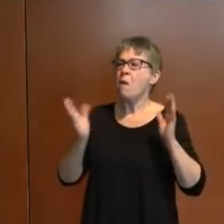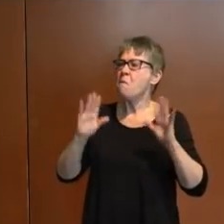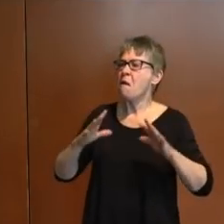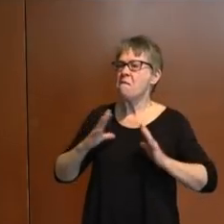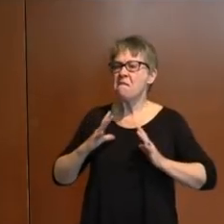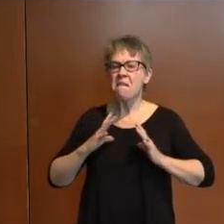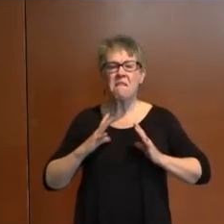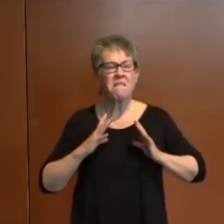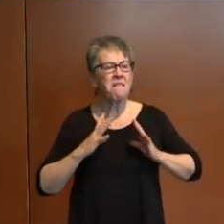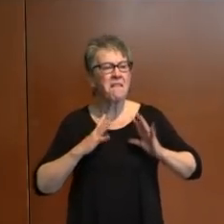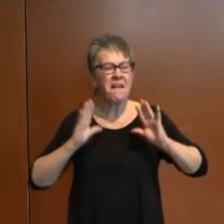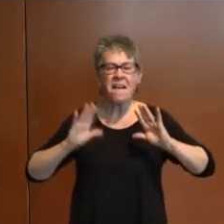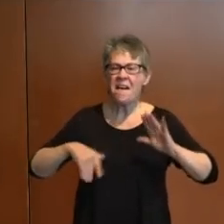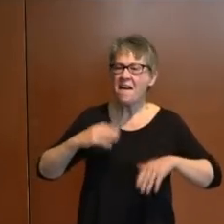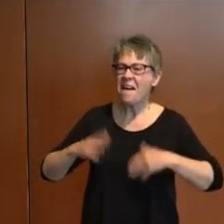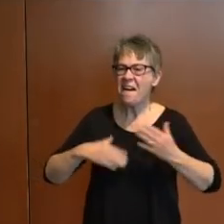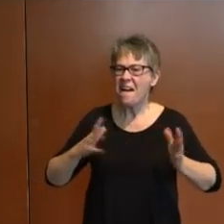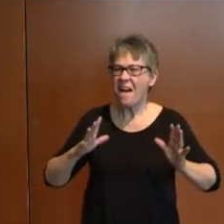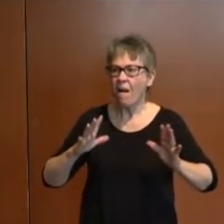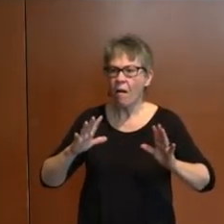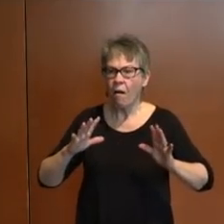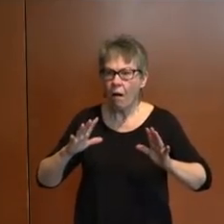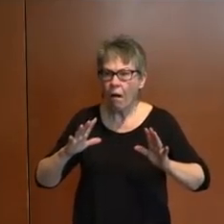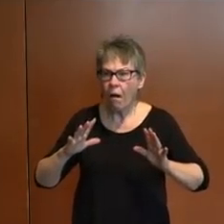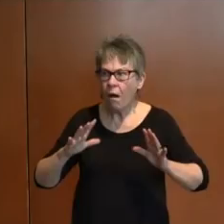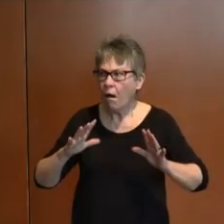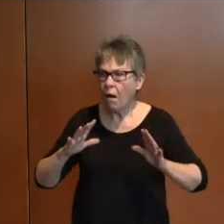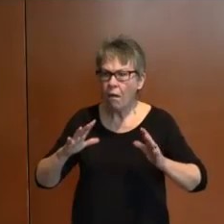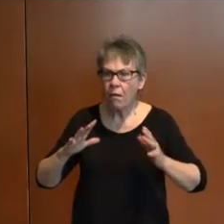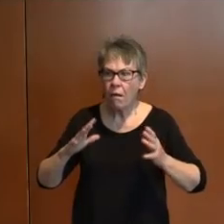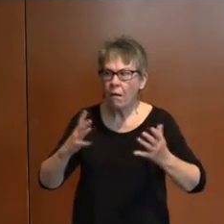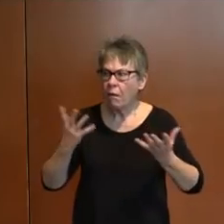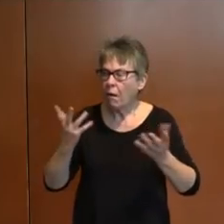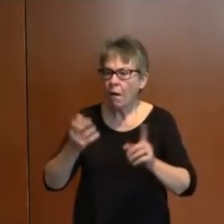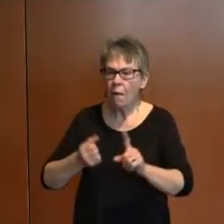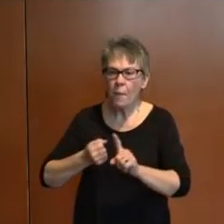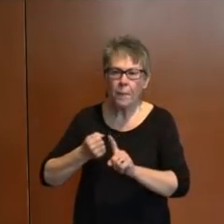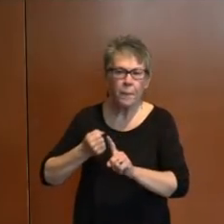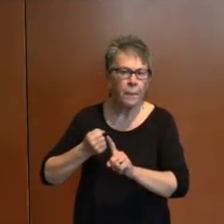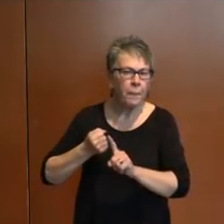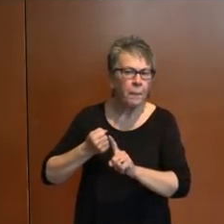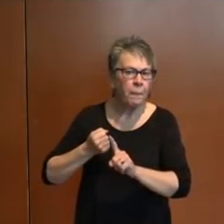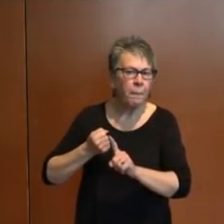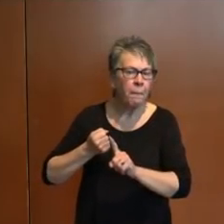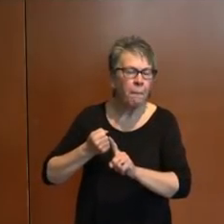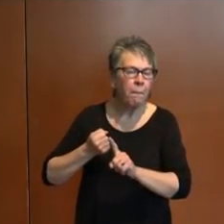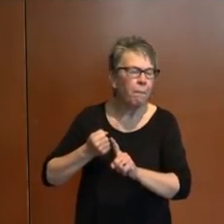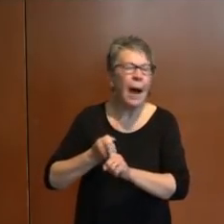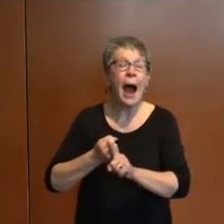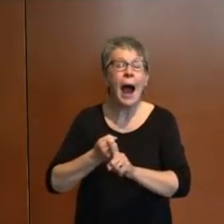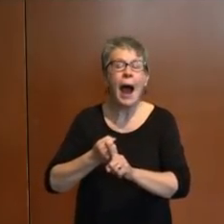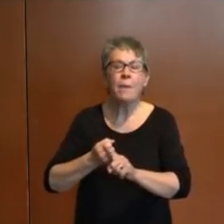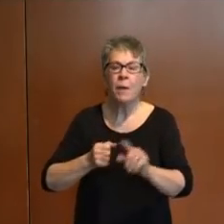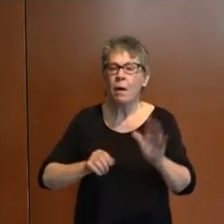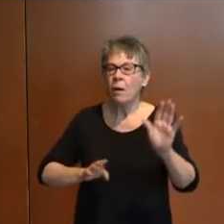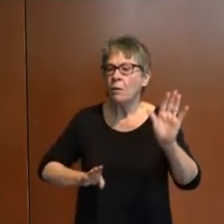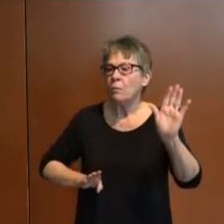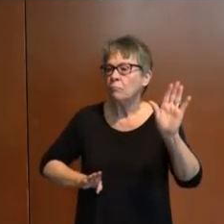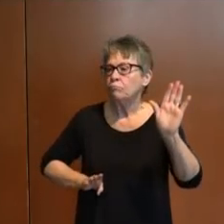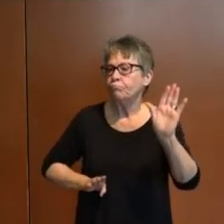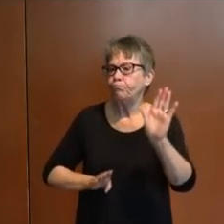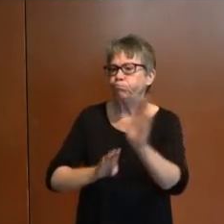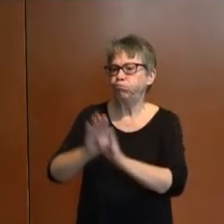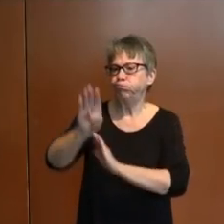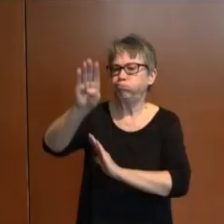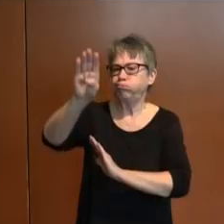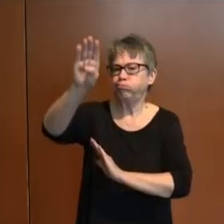the spirit in the back of the virus, we will be throwing gasoline on the fire, is my concern, and that this will get a